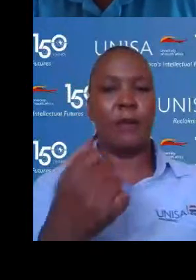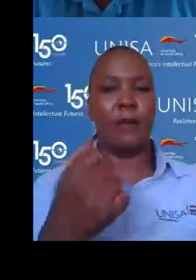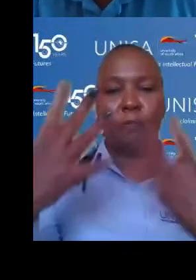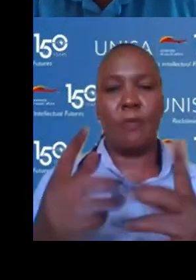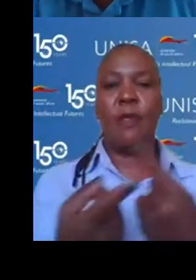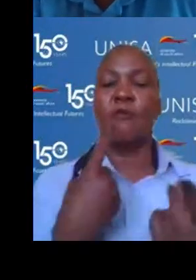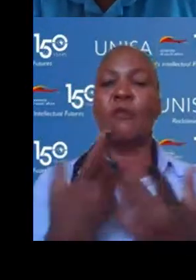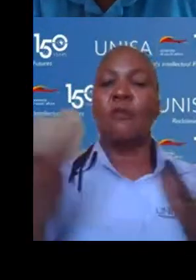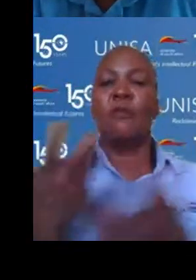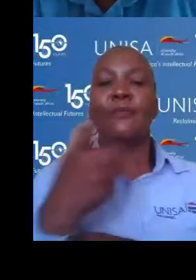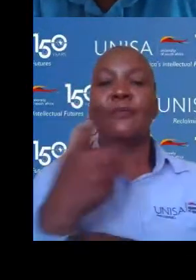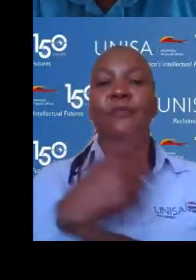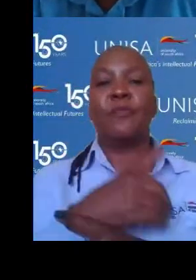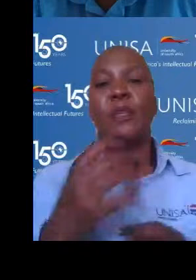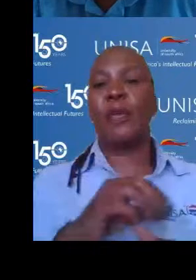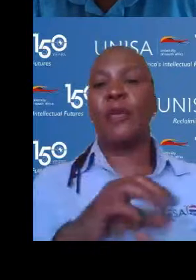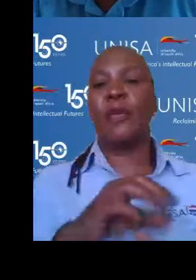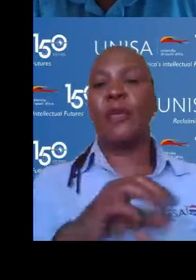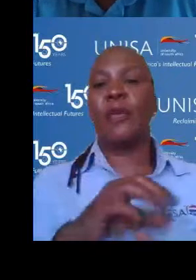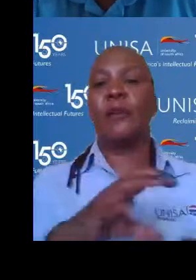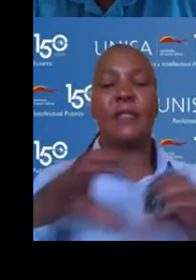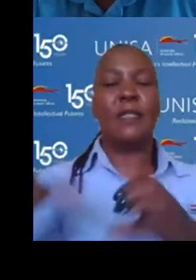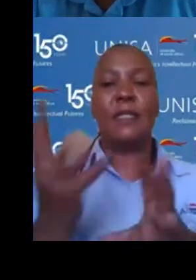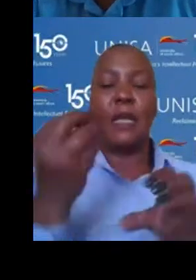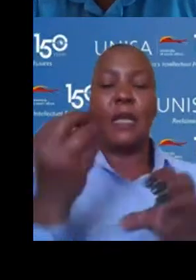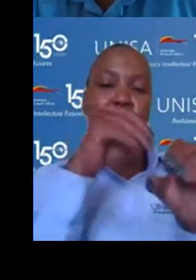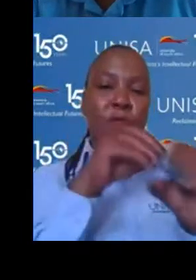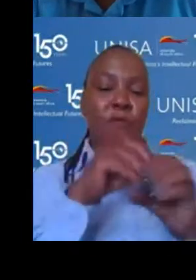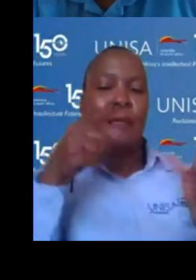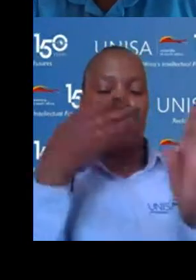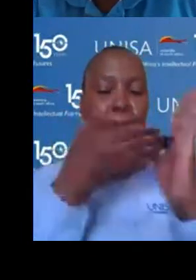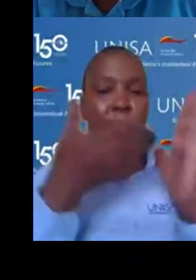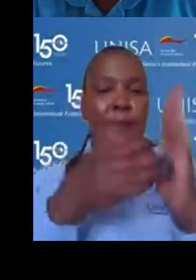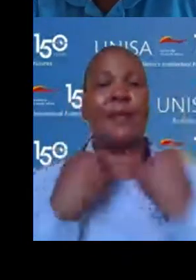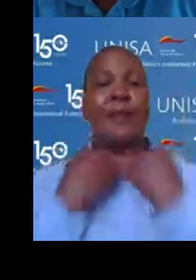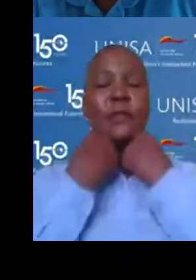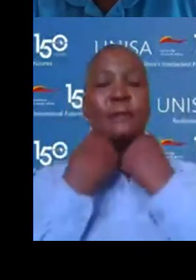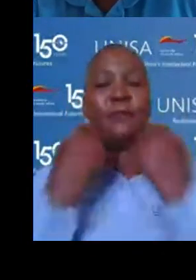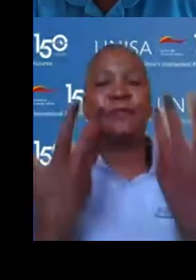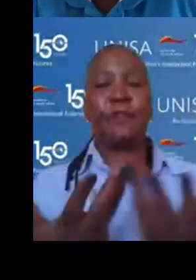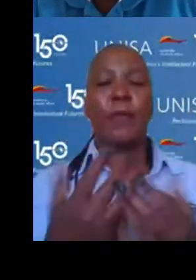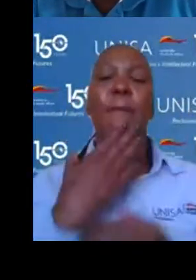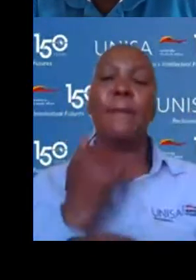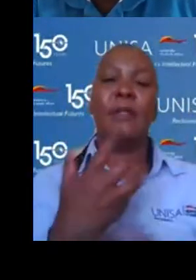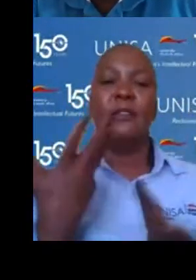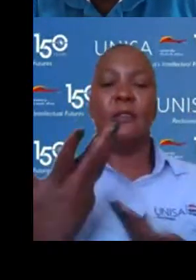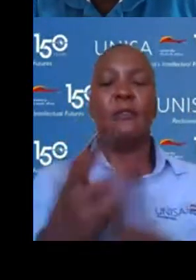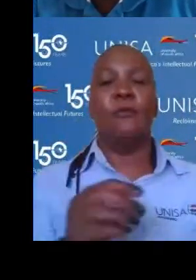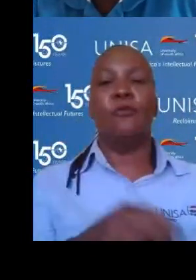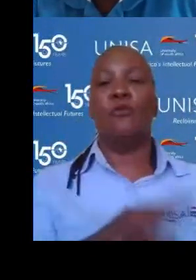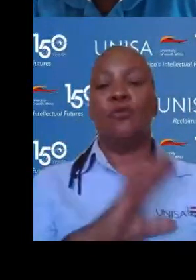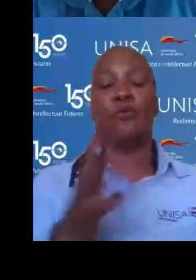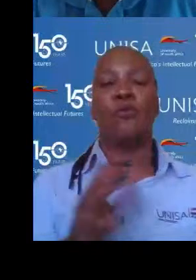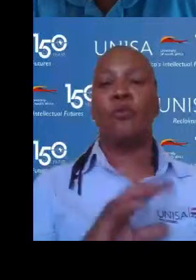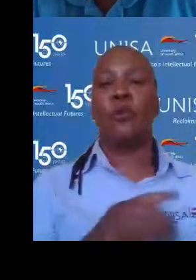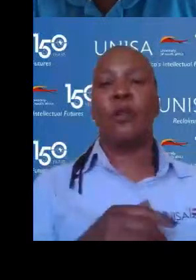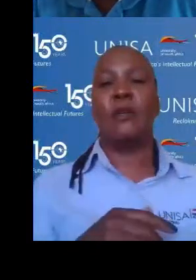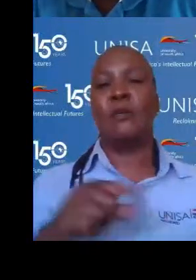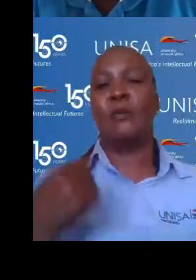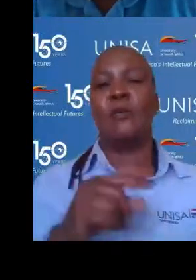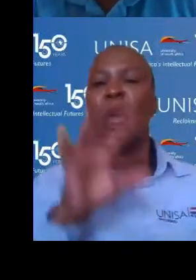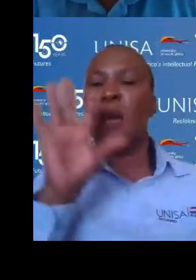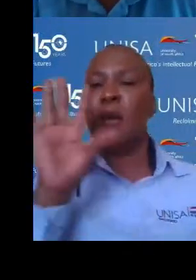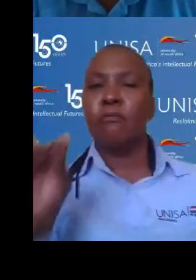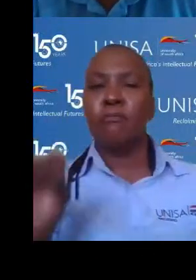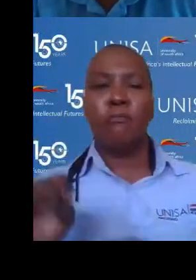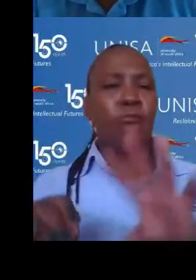the activities that are involved there. So please we do not want to be asking you why